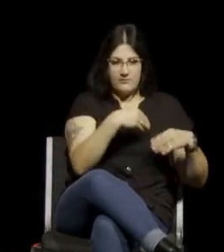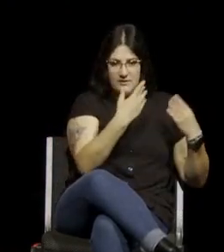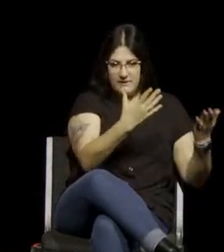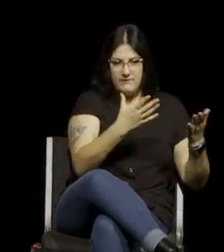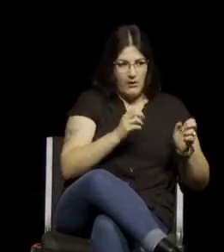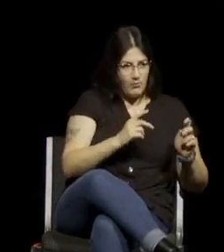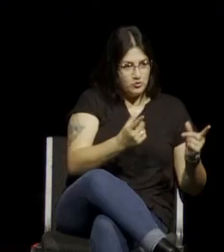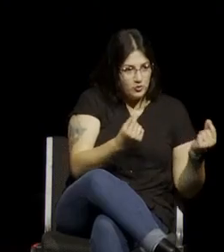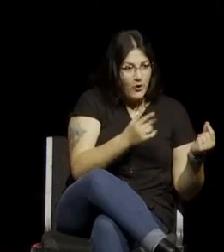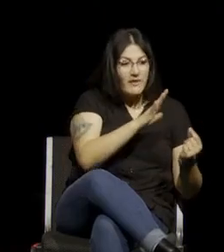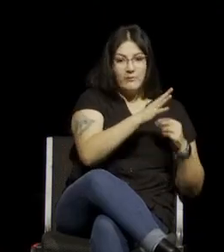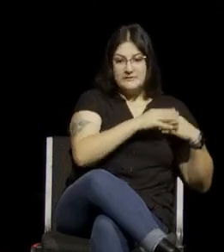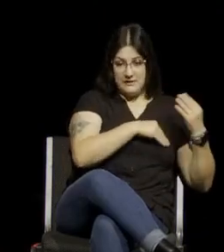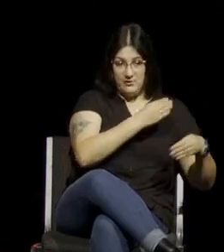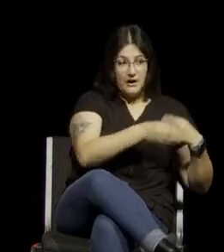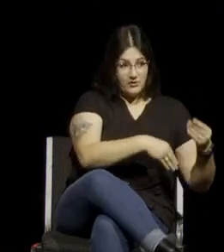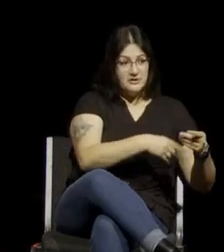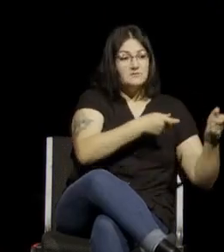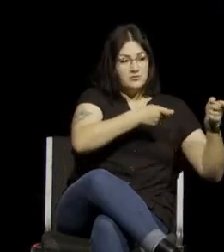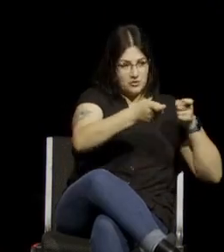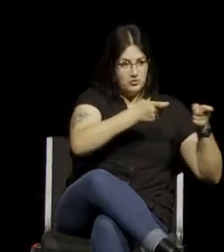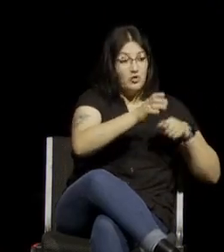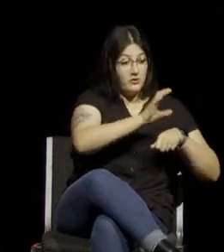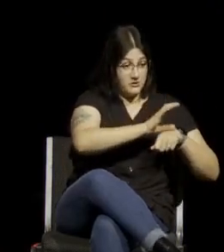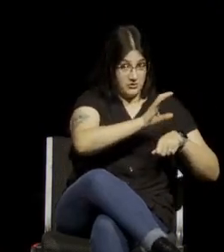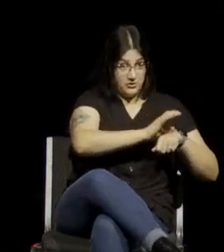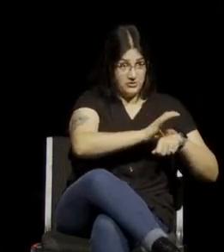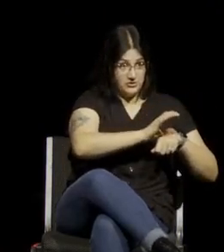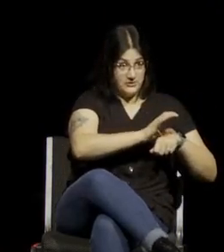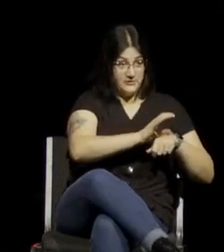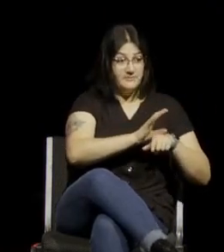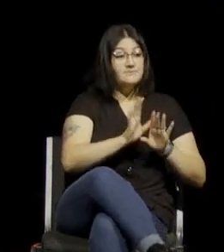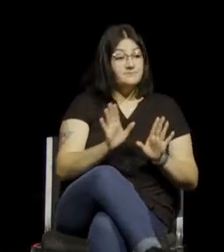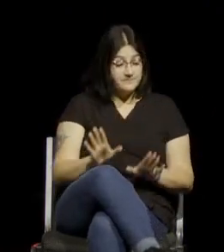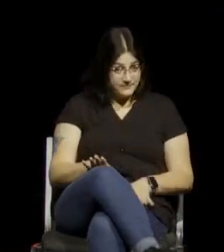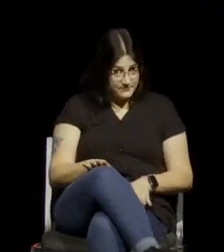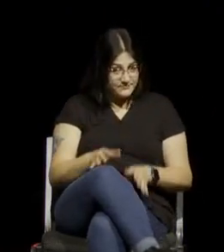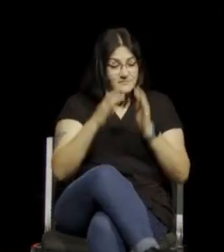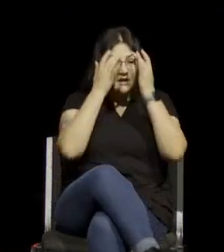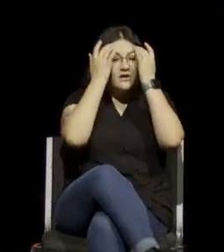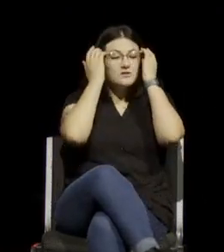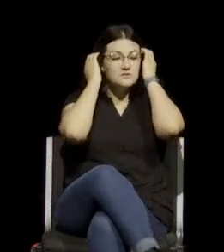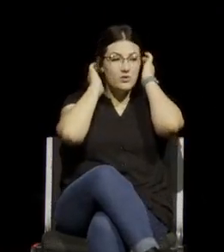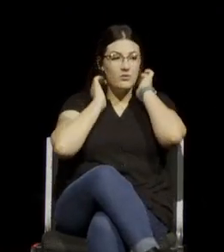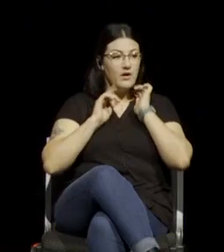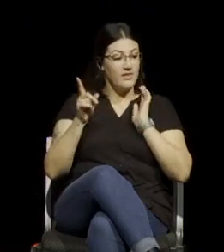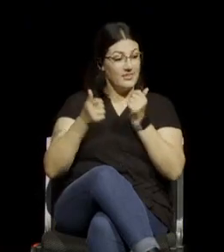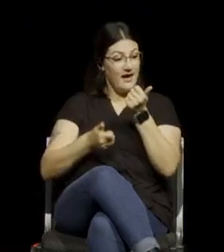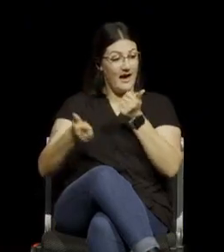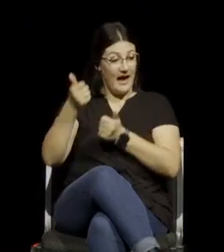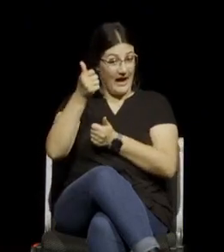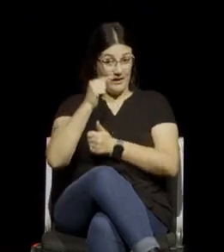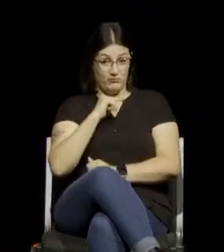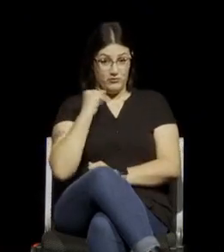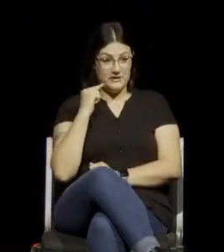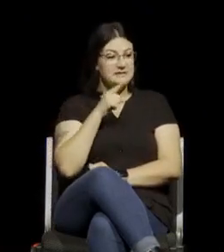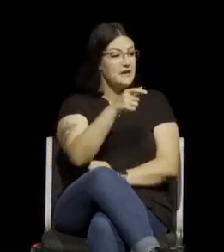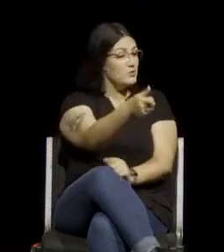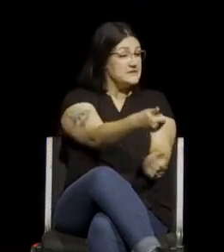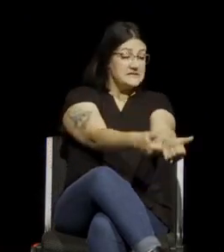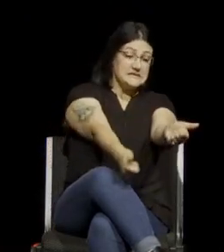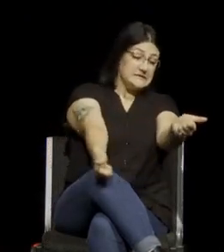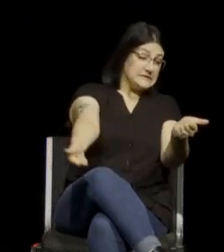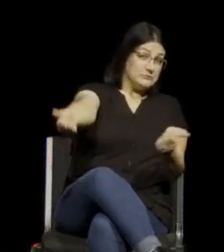their inheritance, was the church. And so the high priest was the